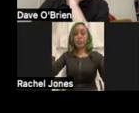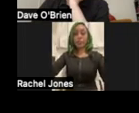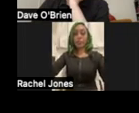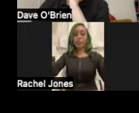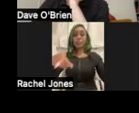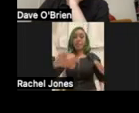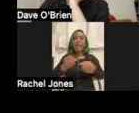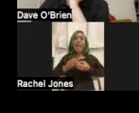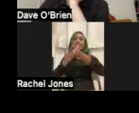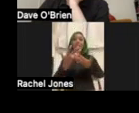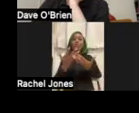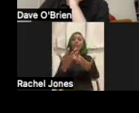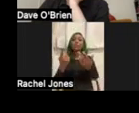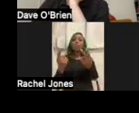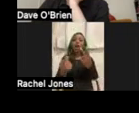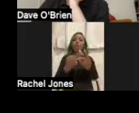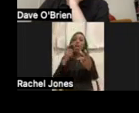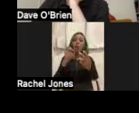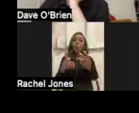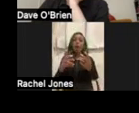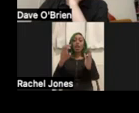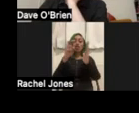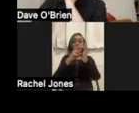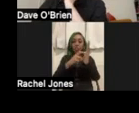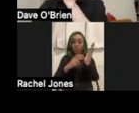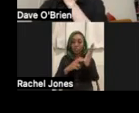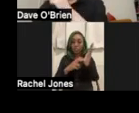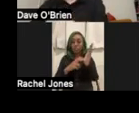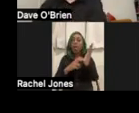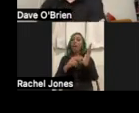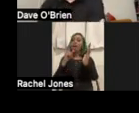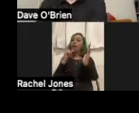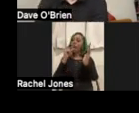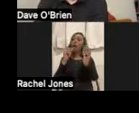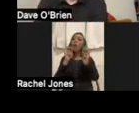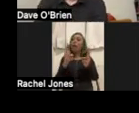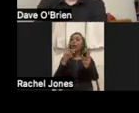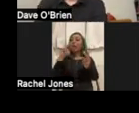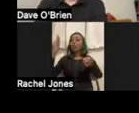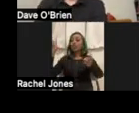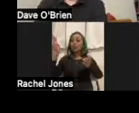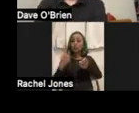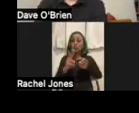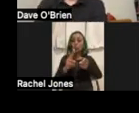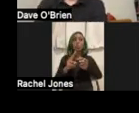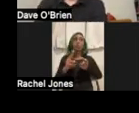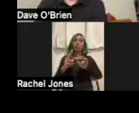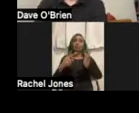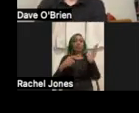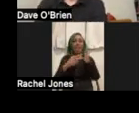into another kind of register in a way that I think reduces and essentializes